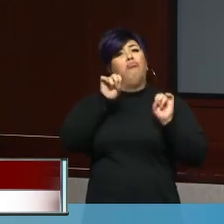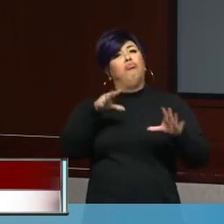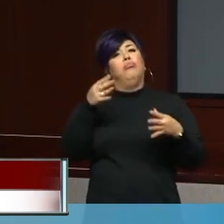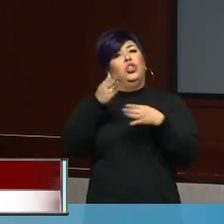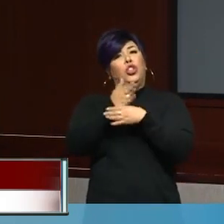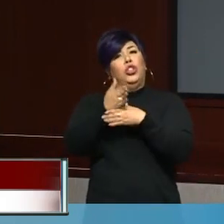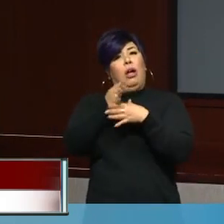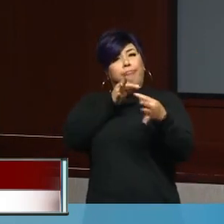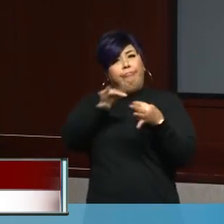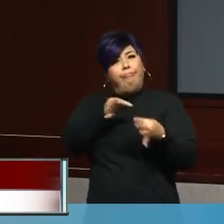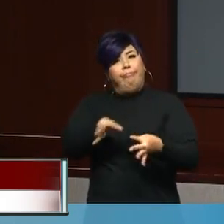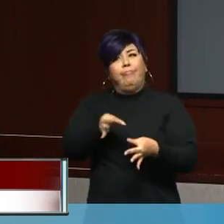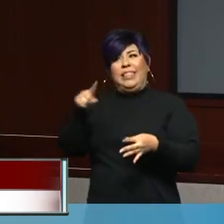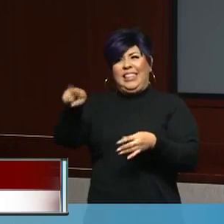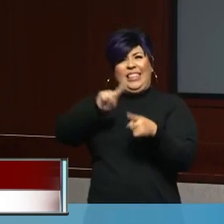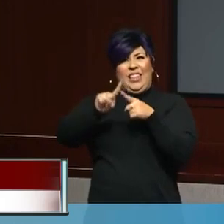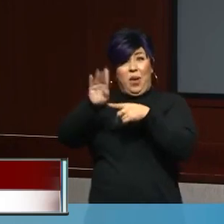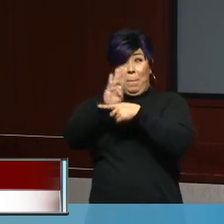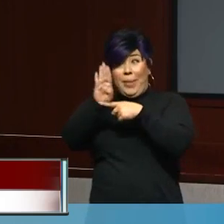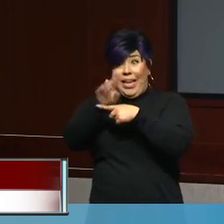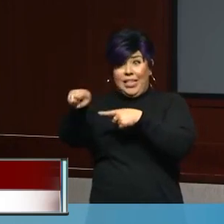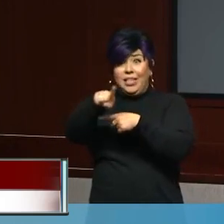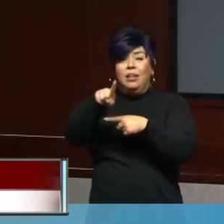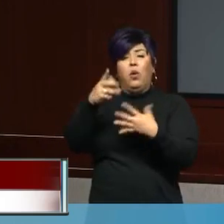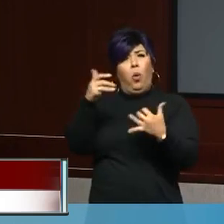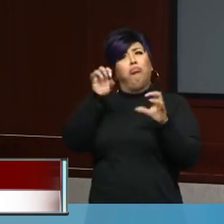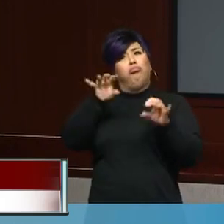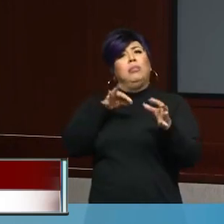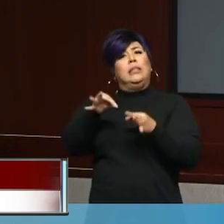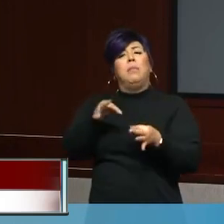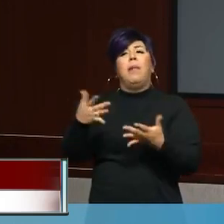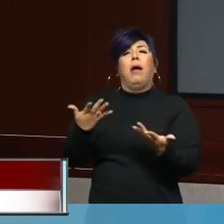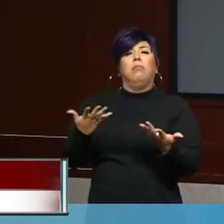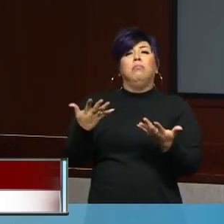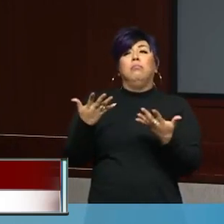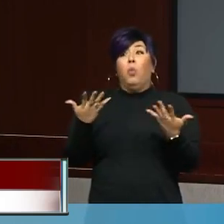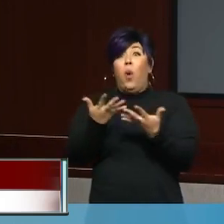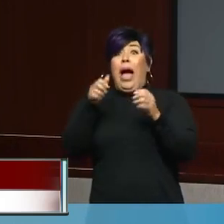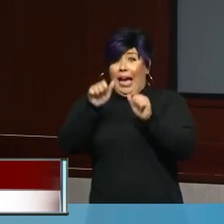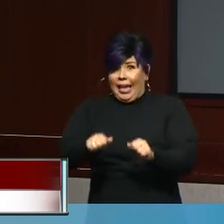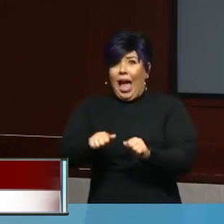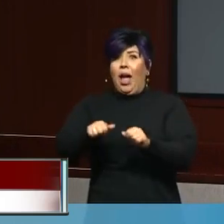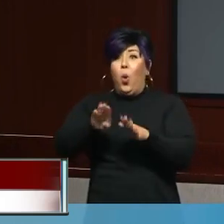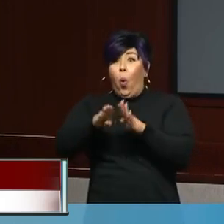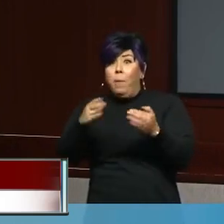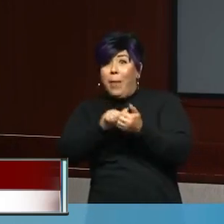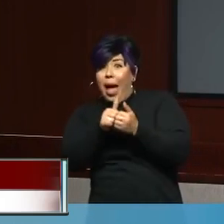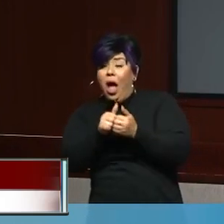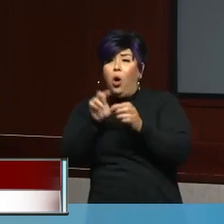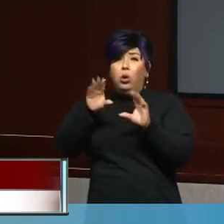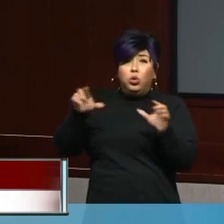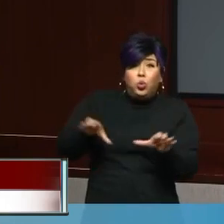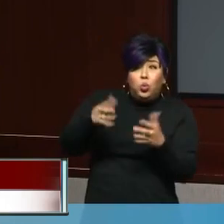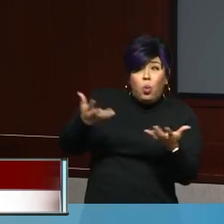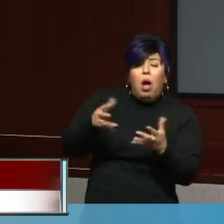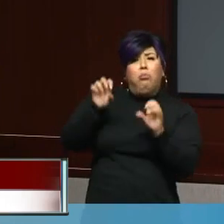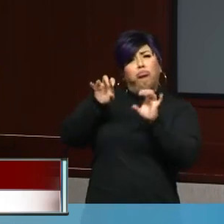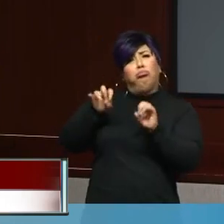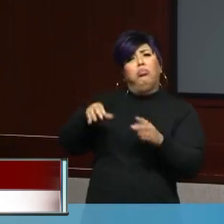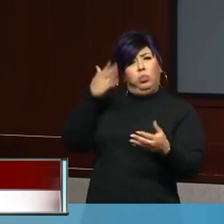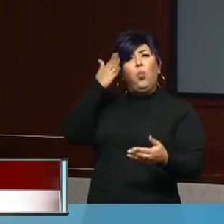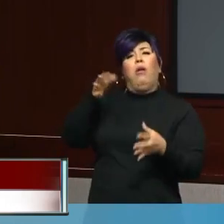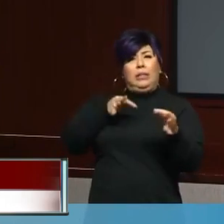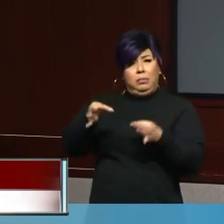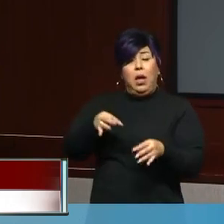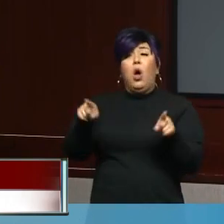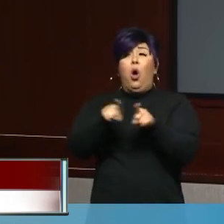sectors that are impacted by moving into Tier 2 what they can now do. And then we'll also email and try to